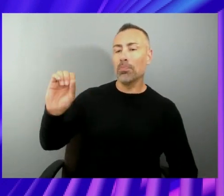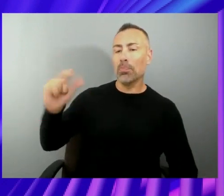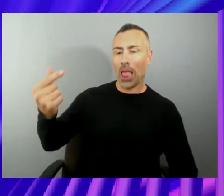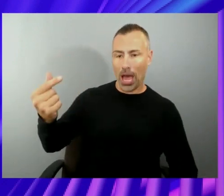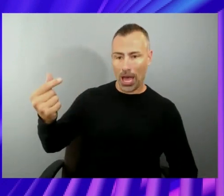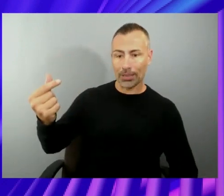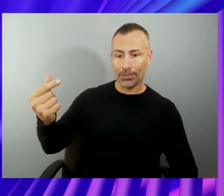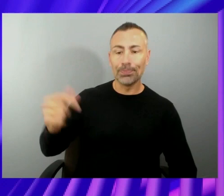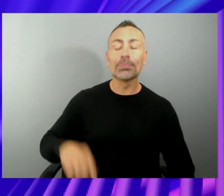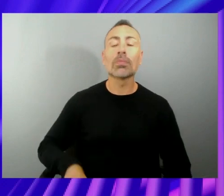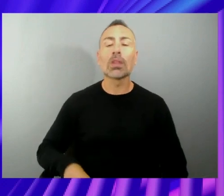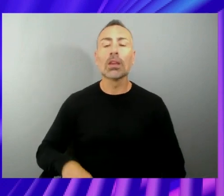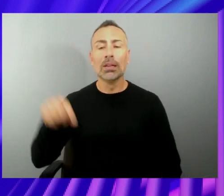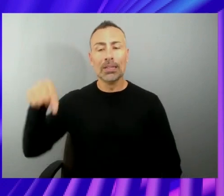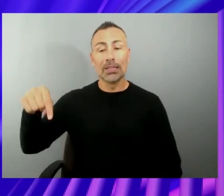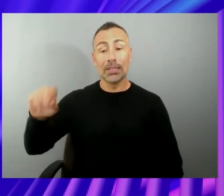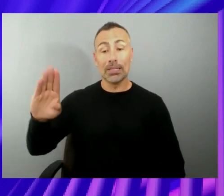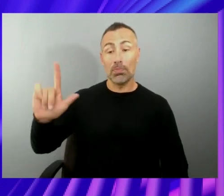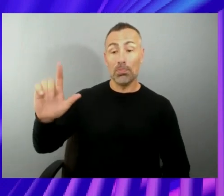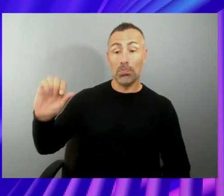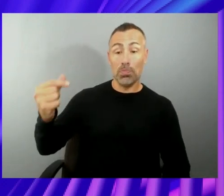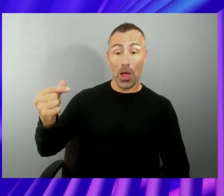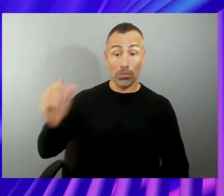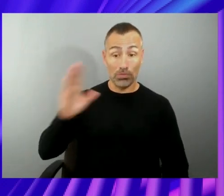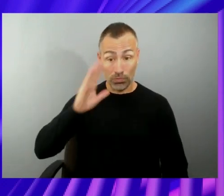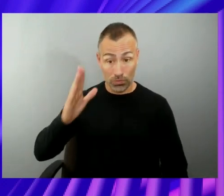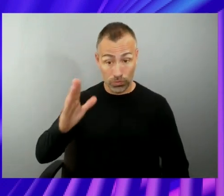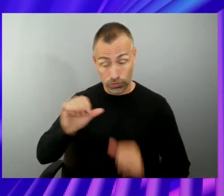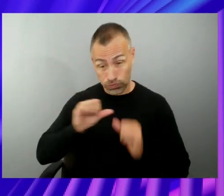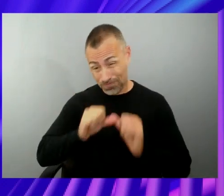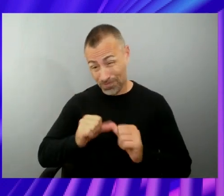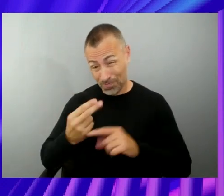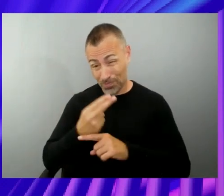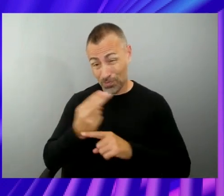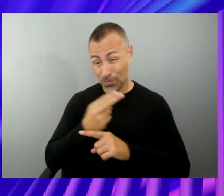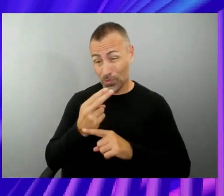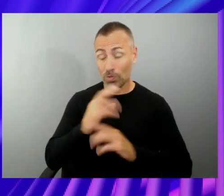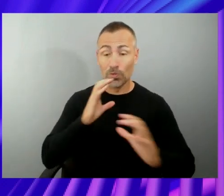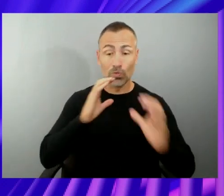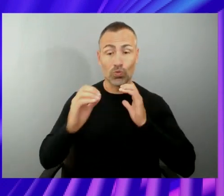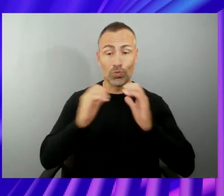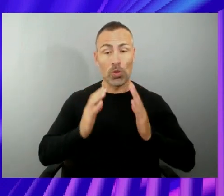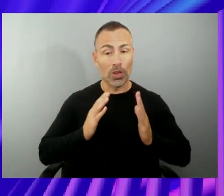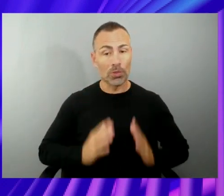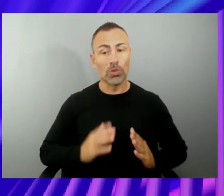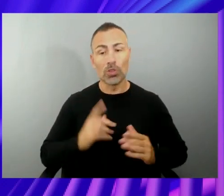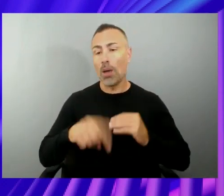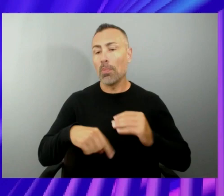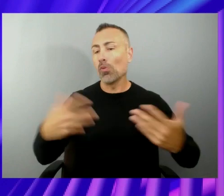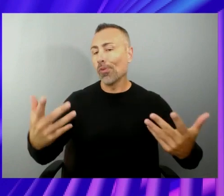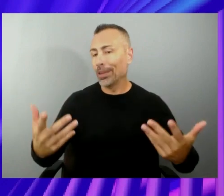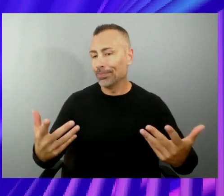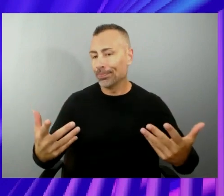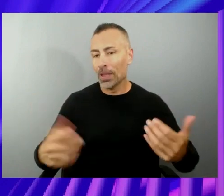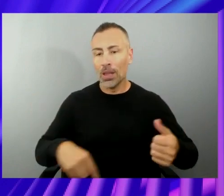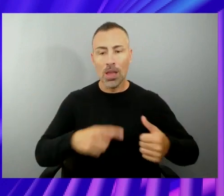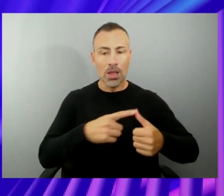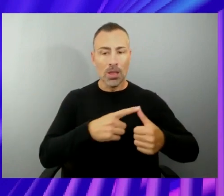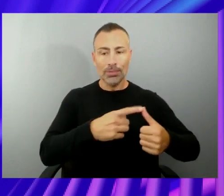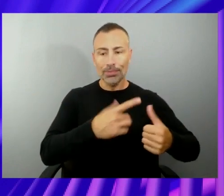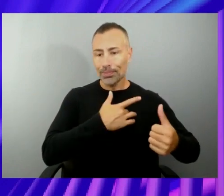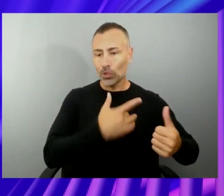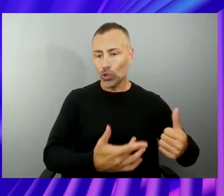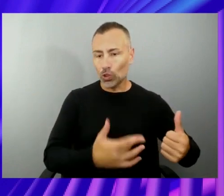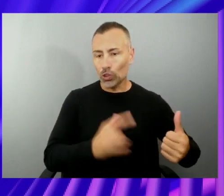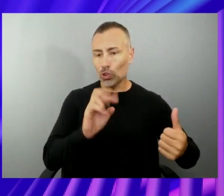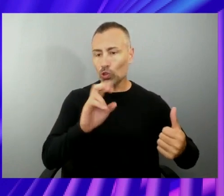what we are going to use to communicate directly with customers about trends, about some of the new content that we're developing,